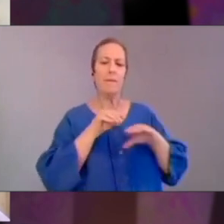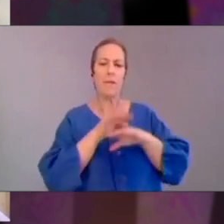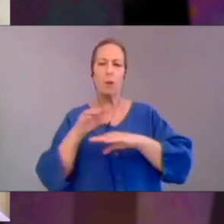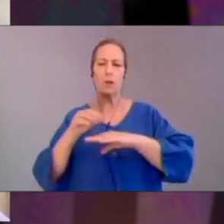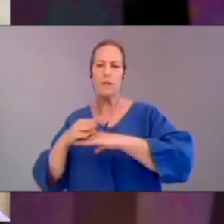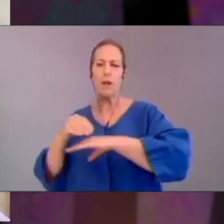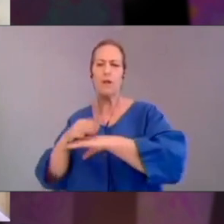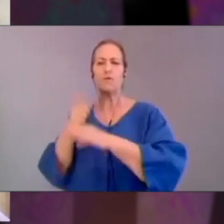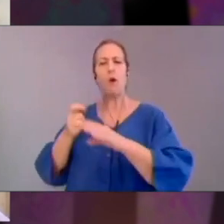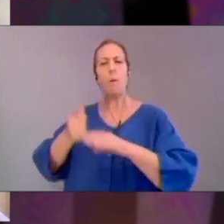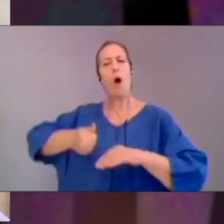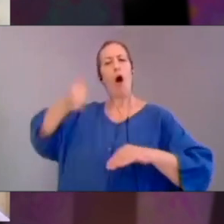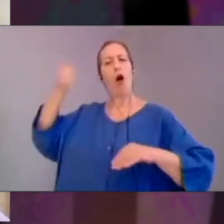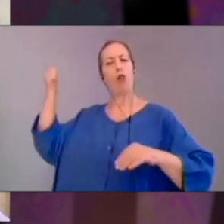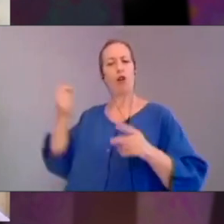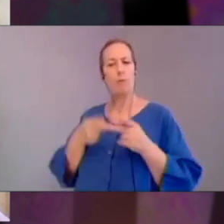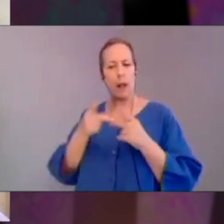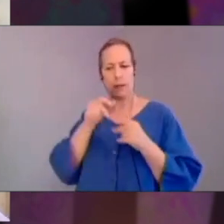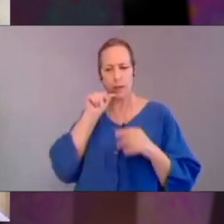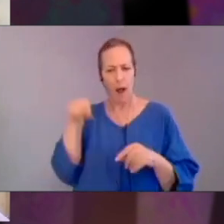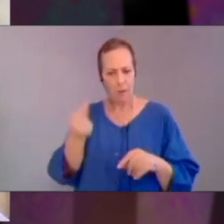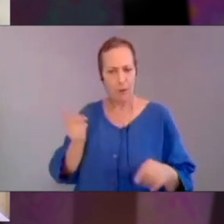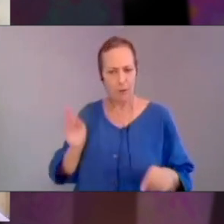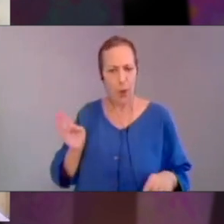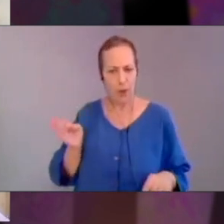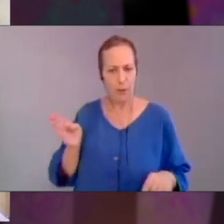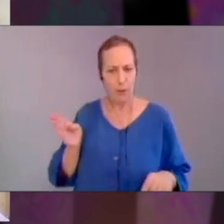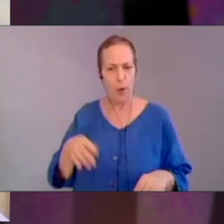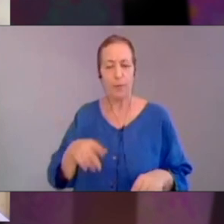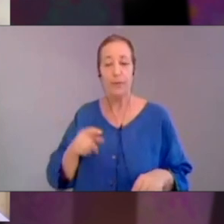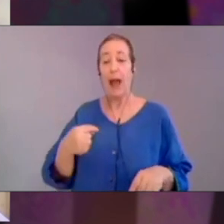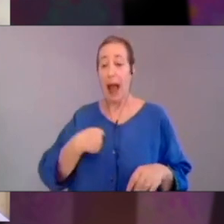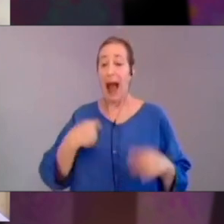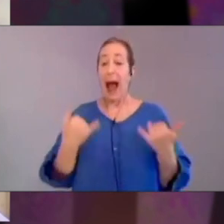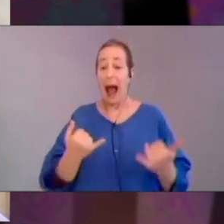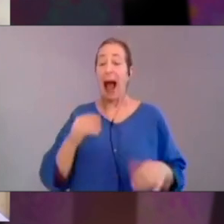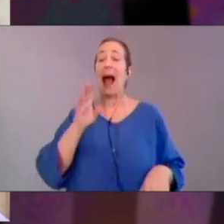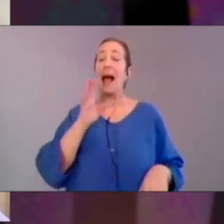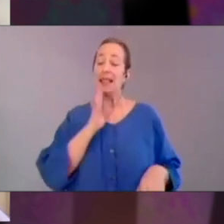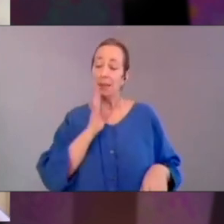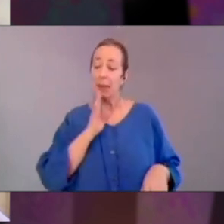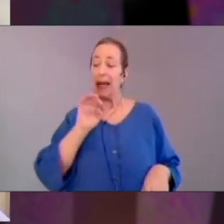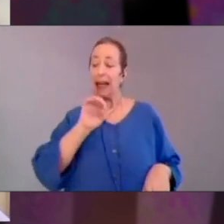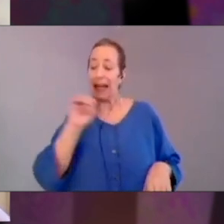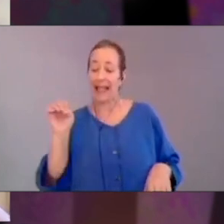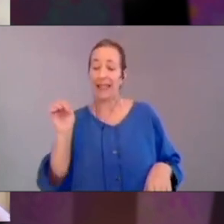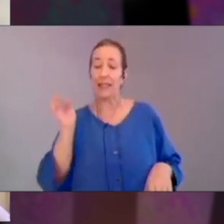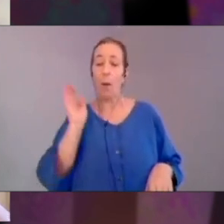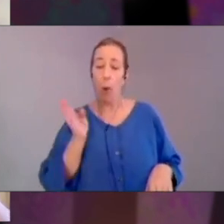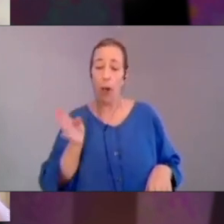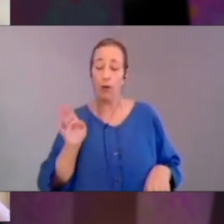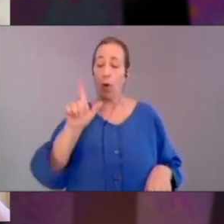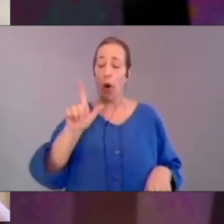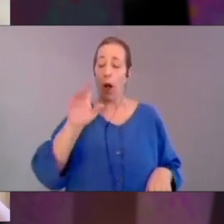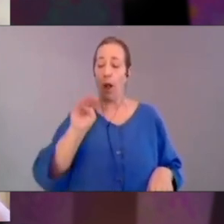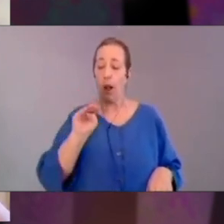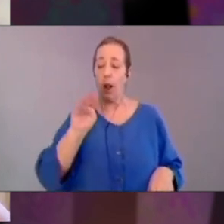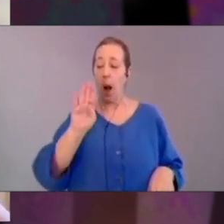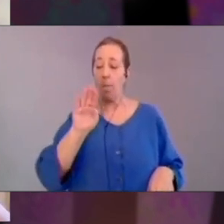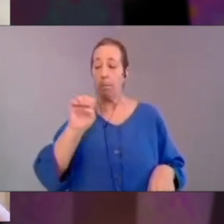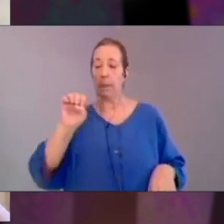and am very conscious of the fact that I now speak East Baltimore Lumbeeese. I know I have an accent,